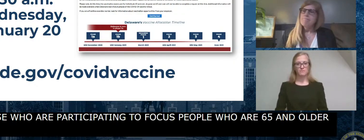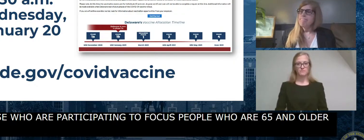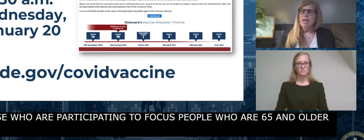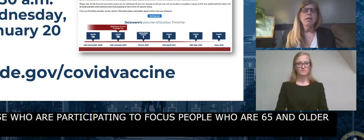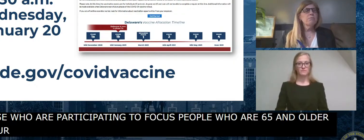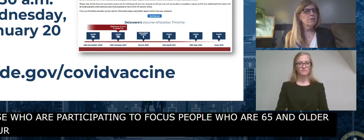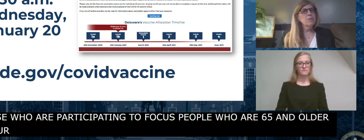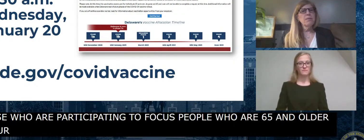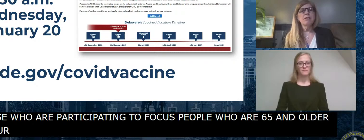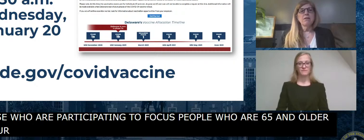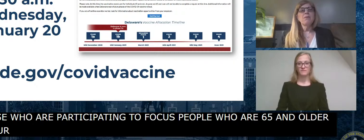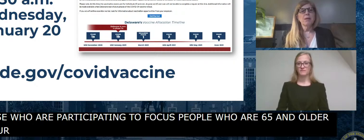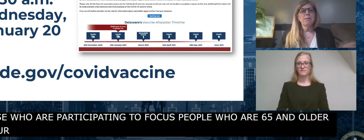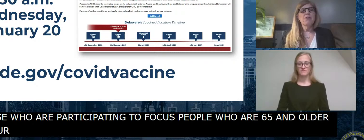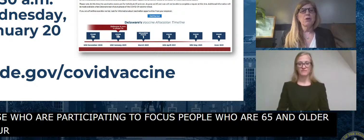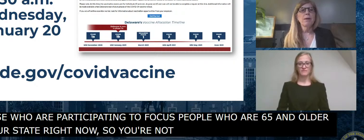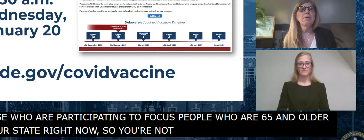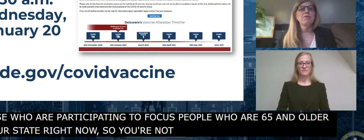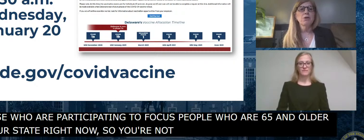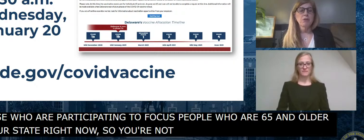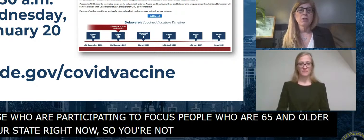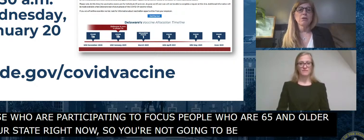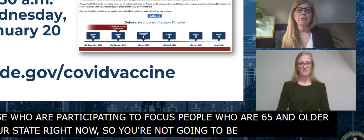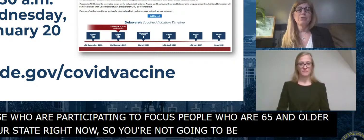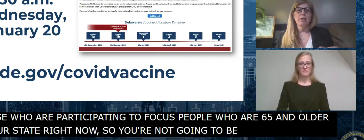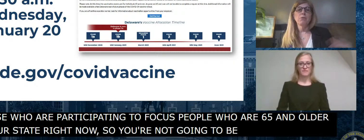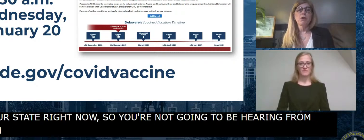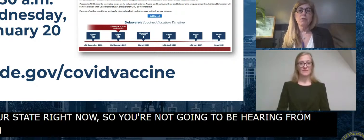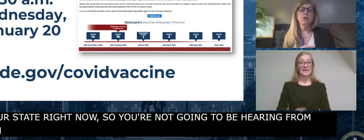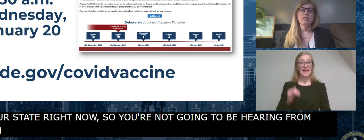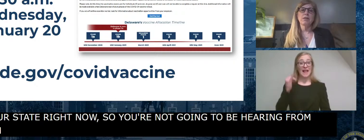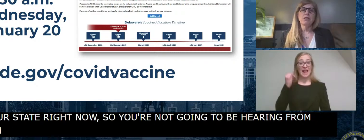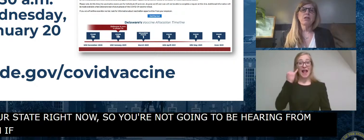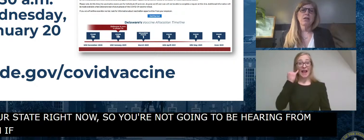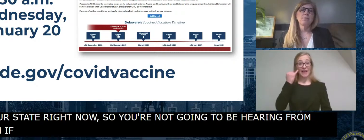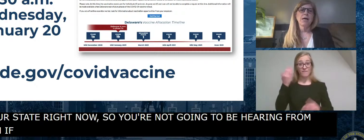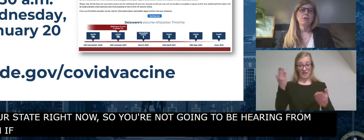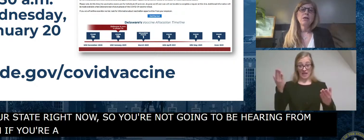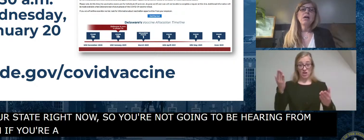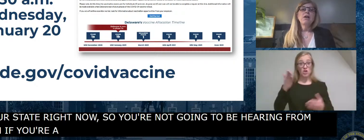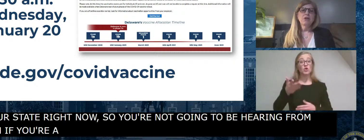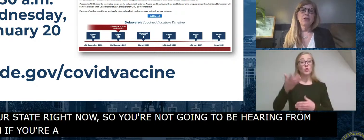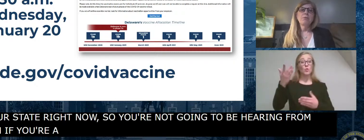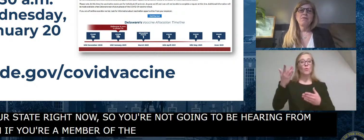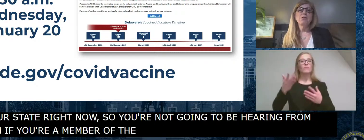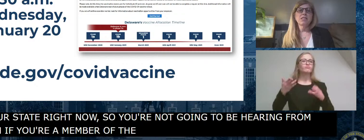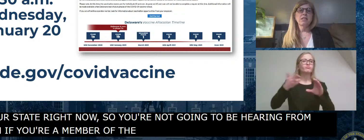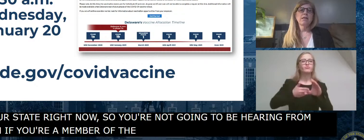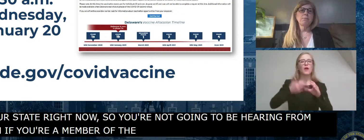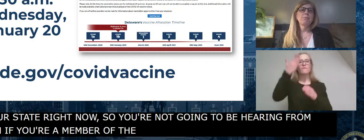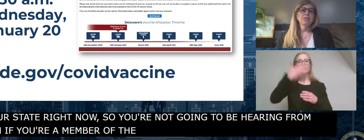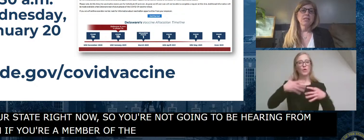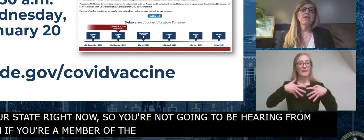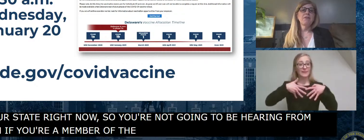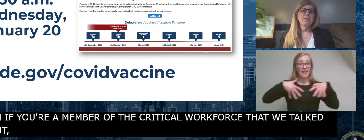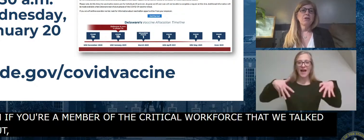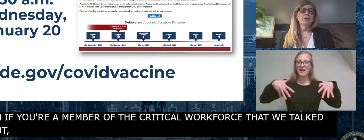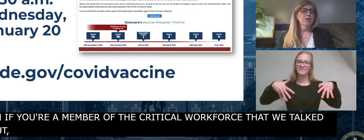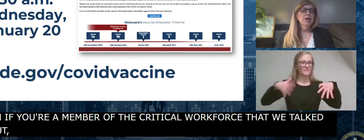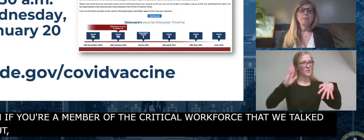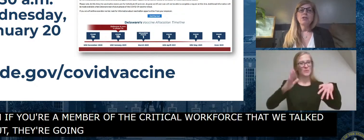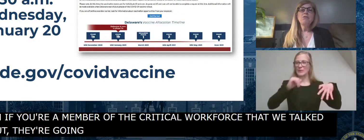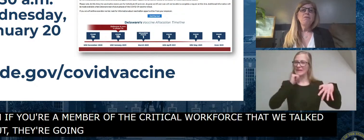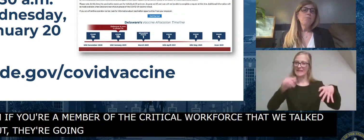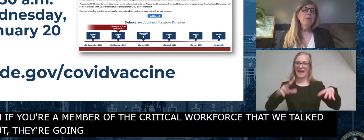You're not going to be hearing from them if you're a member of the critical workforce that we talked about. They're going to be focusing on people 65 and